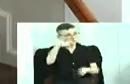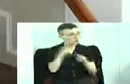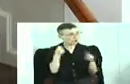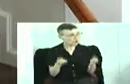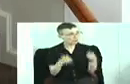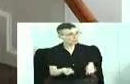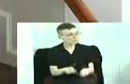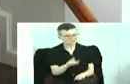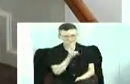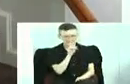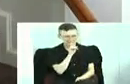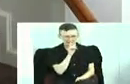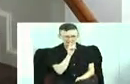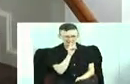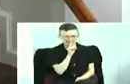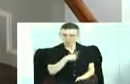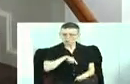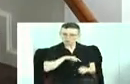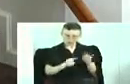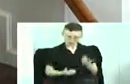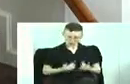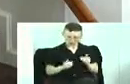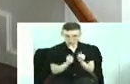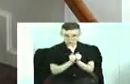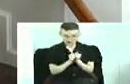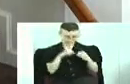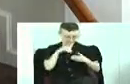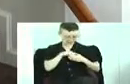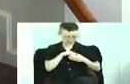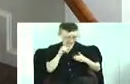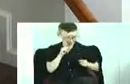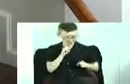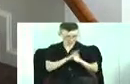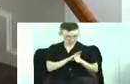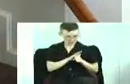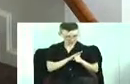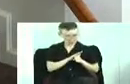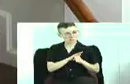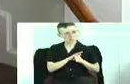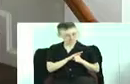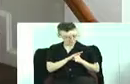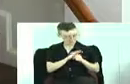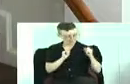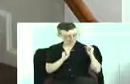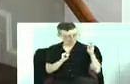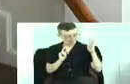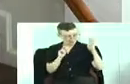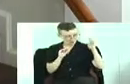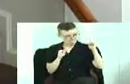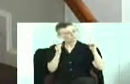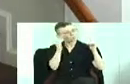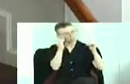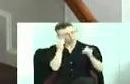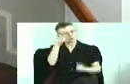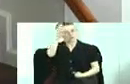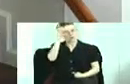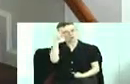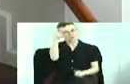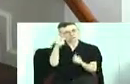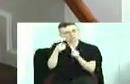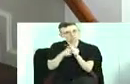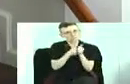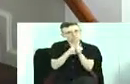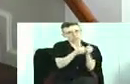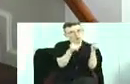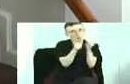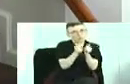We wait with the promise that God is with us on the journey, that we are the people who are the body